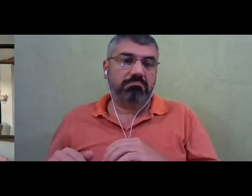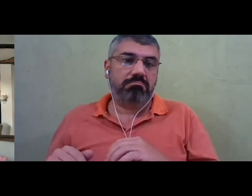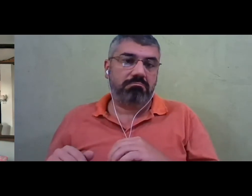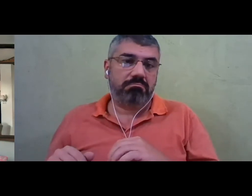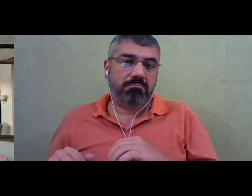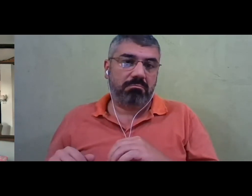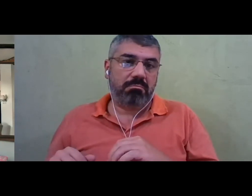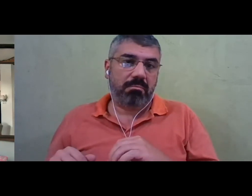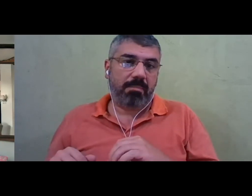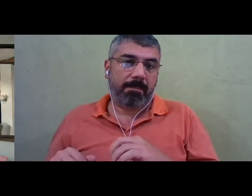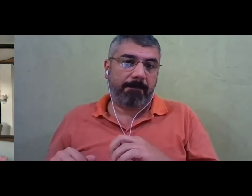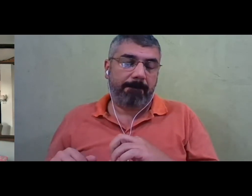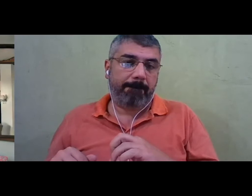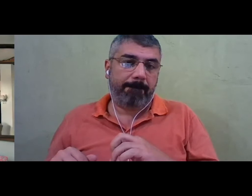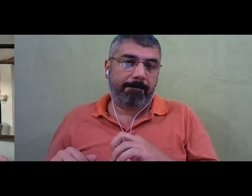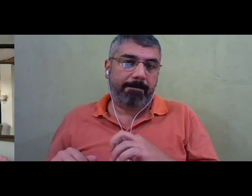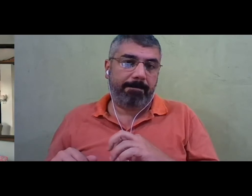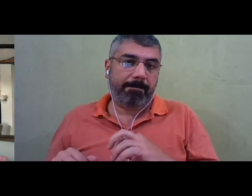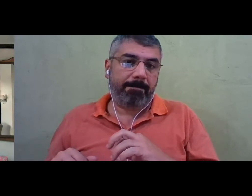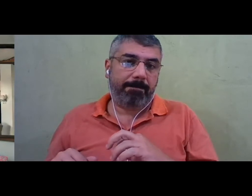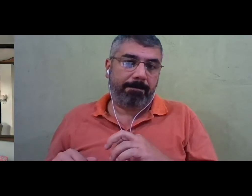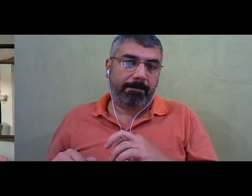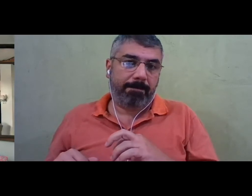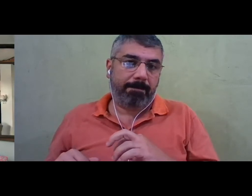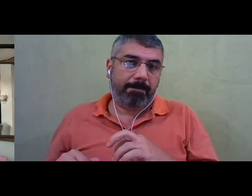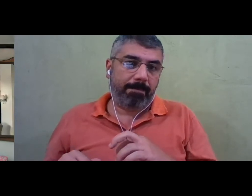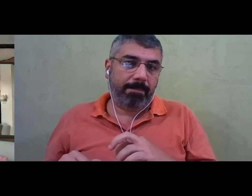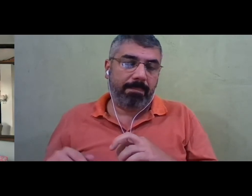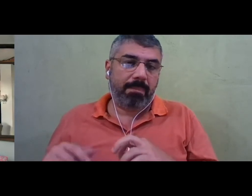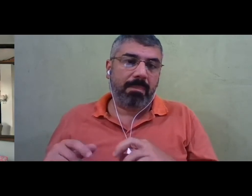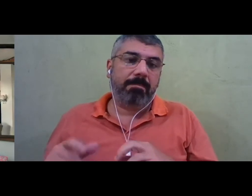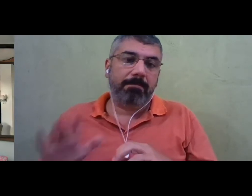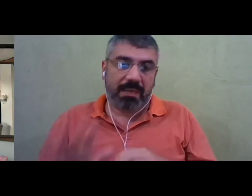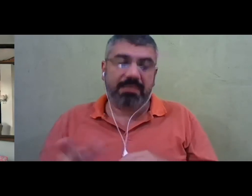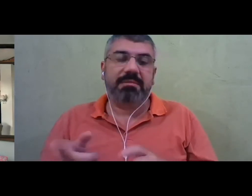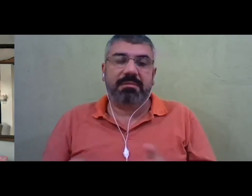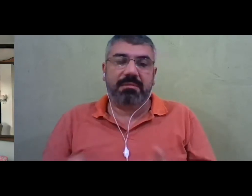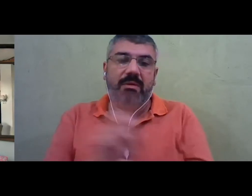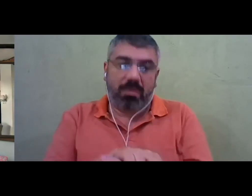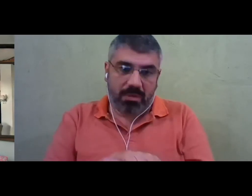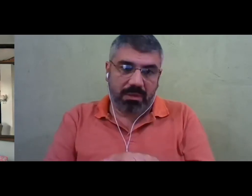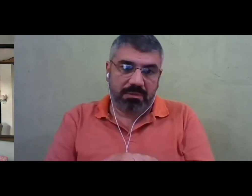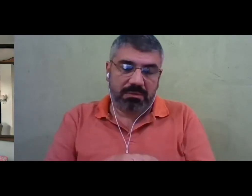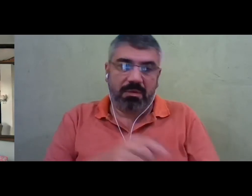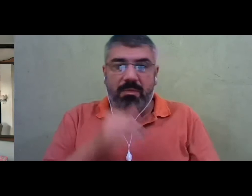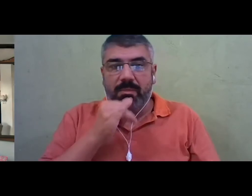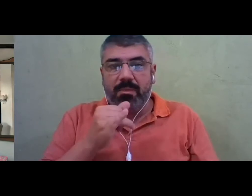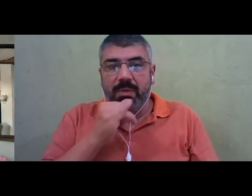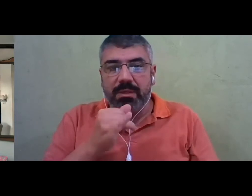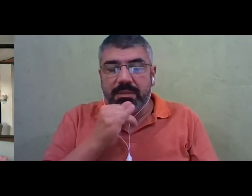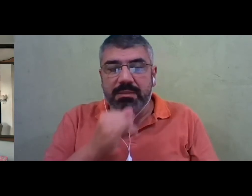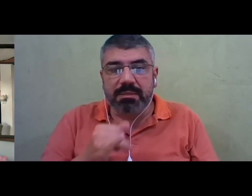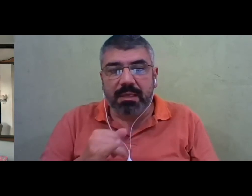feature that there's to be a certain contradiction, right? For example, the commodity